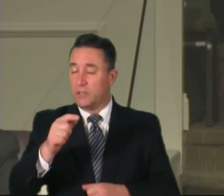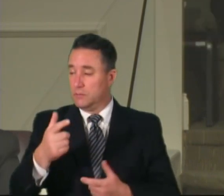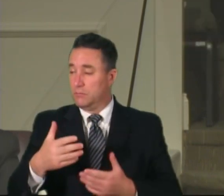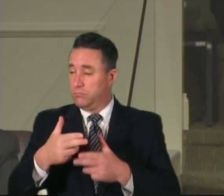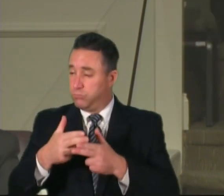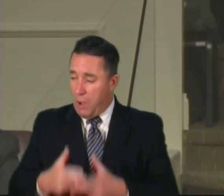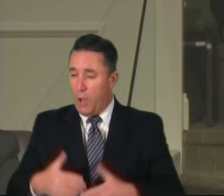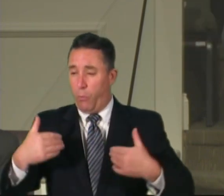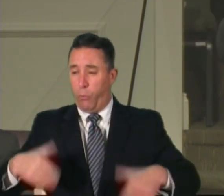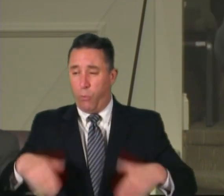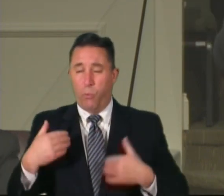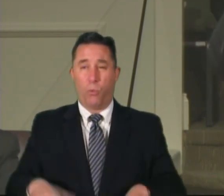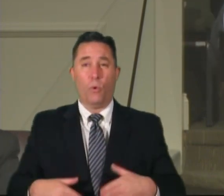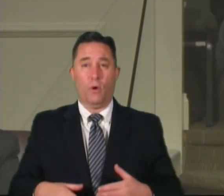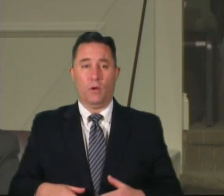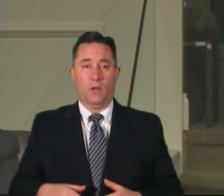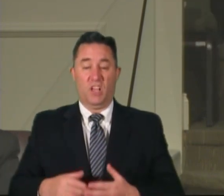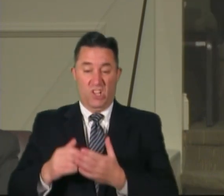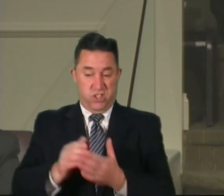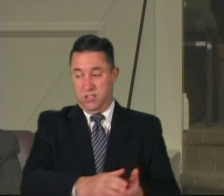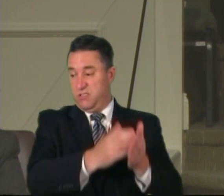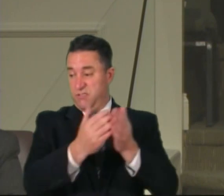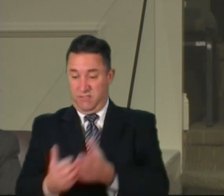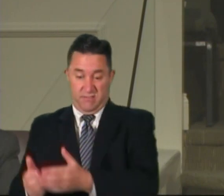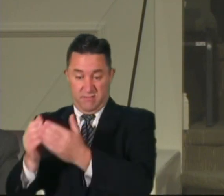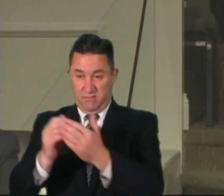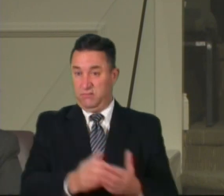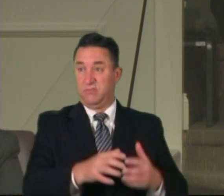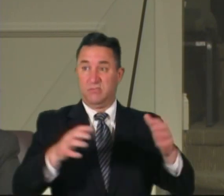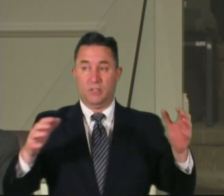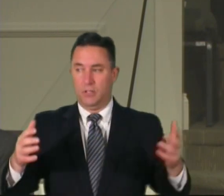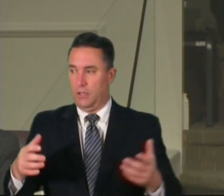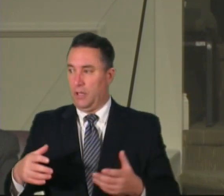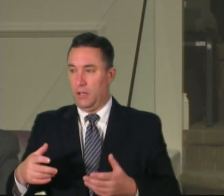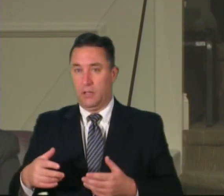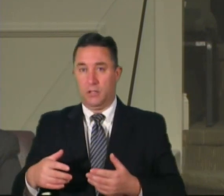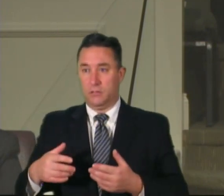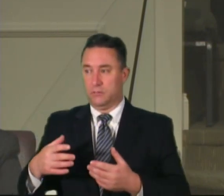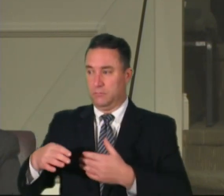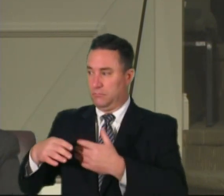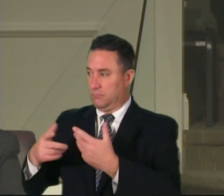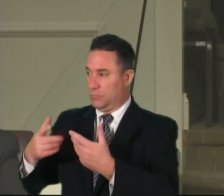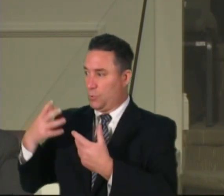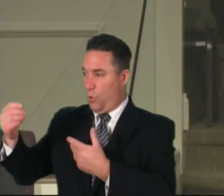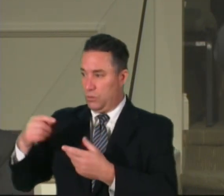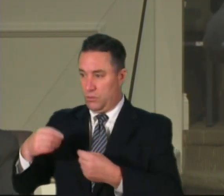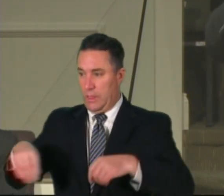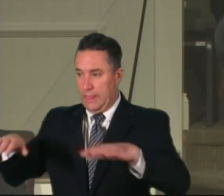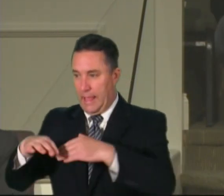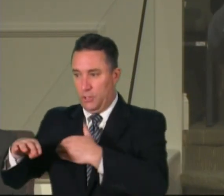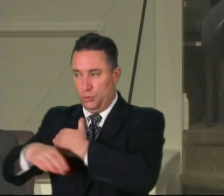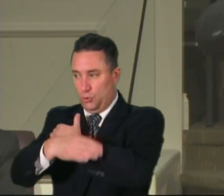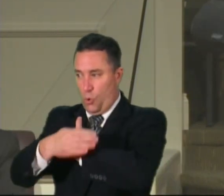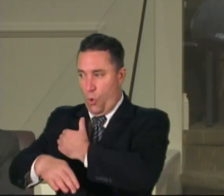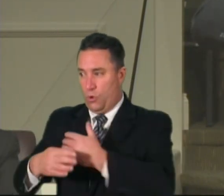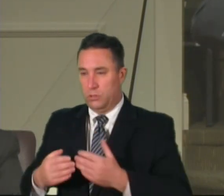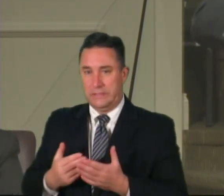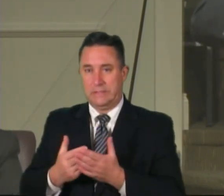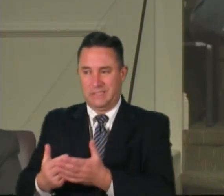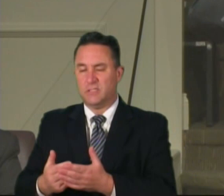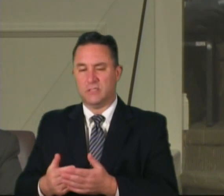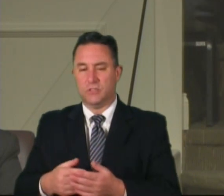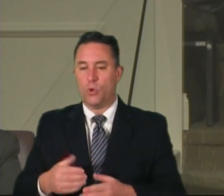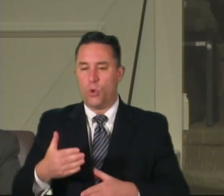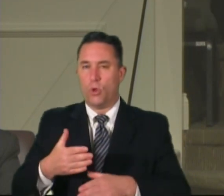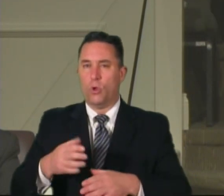they're getting ready to be bounced around in this harbor heading to the land. And they said, let's get rid of